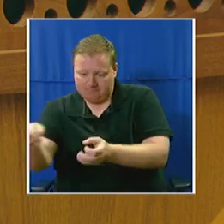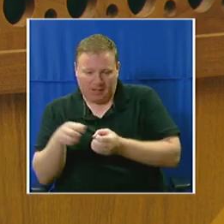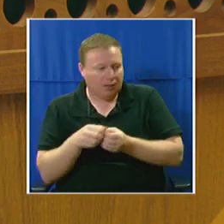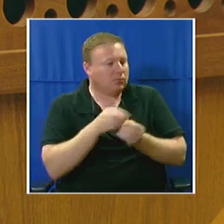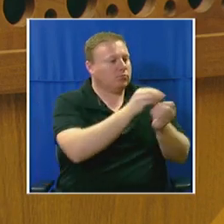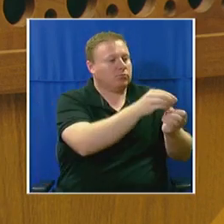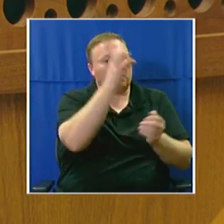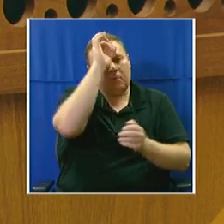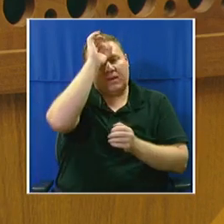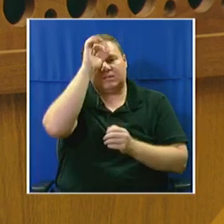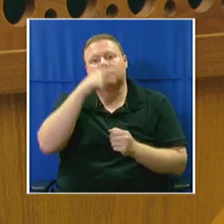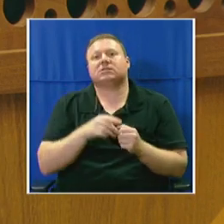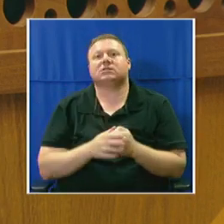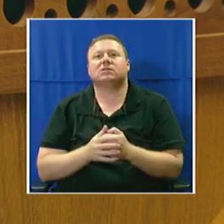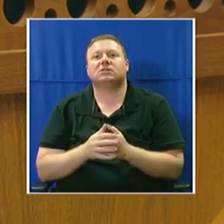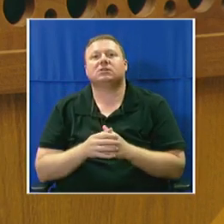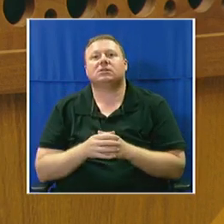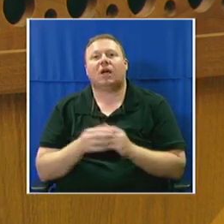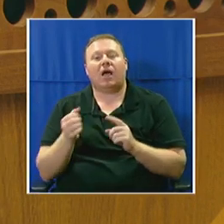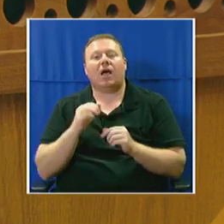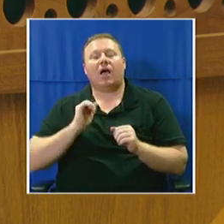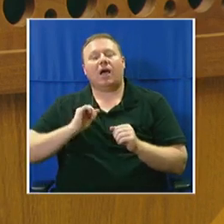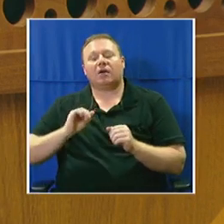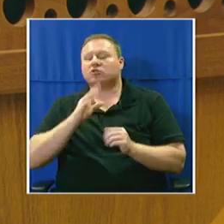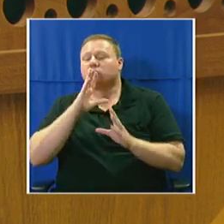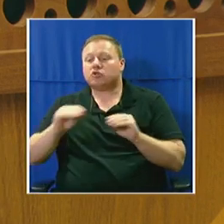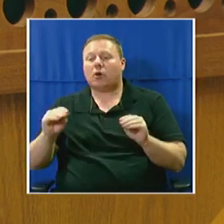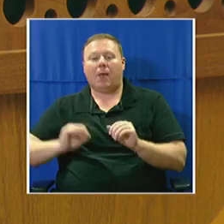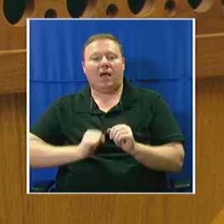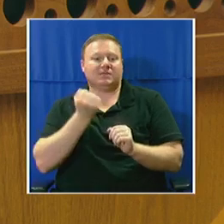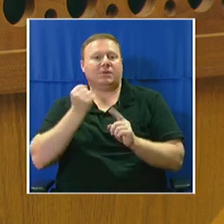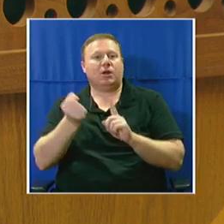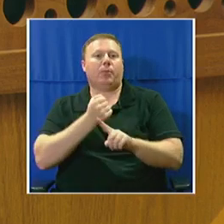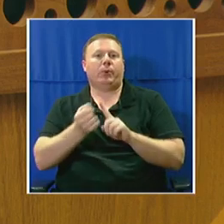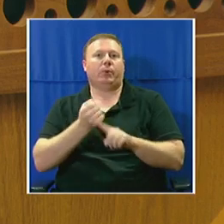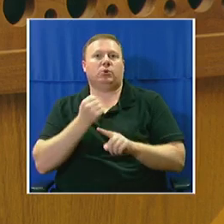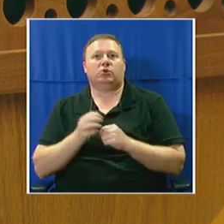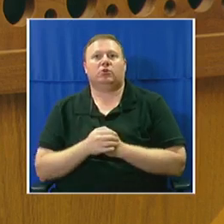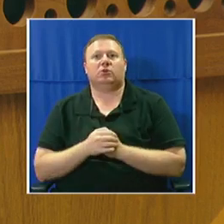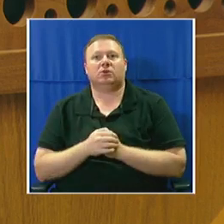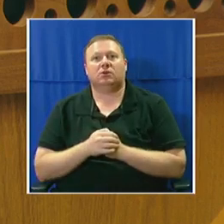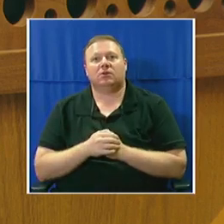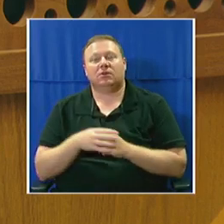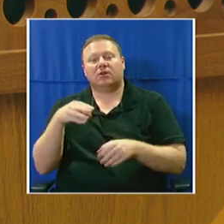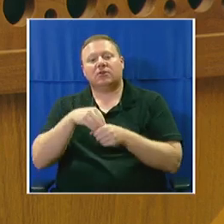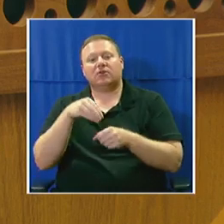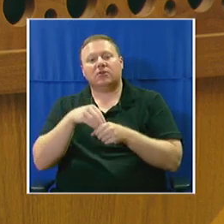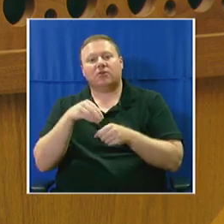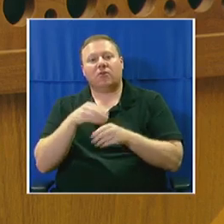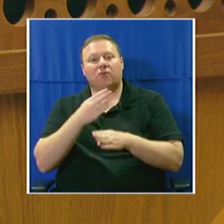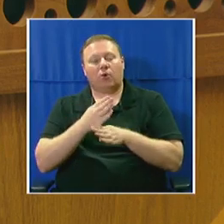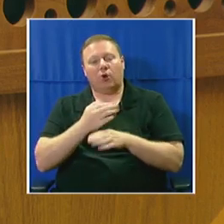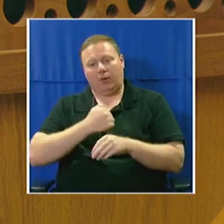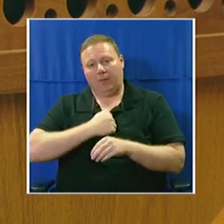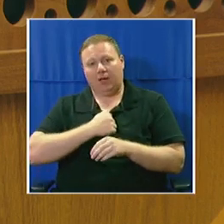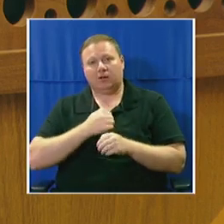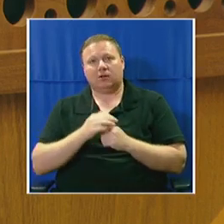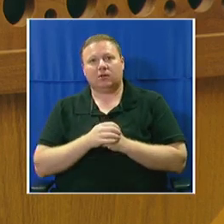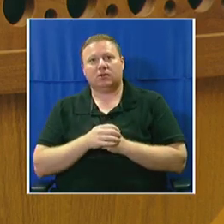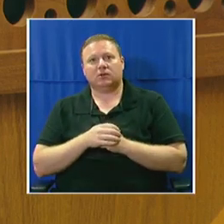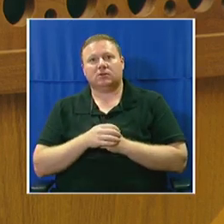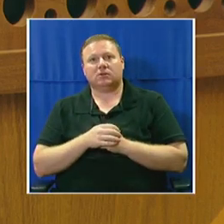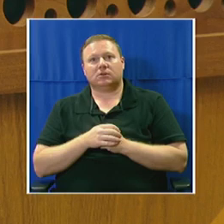Welfare matters and has put in place an armed Response Unit to fetch women as their husbands abuse them and